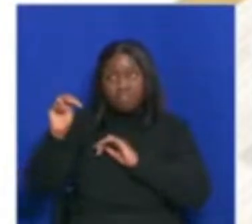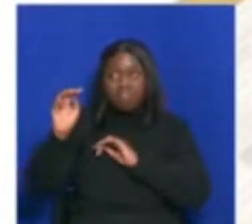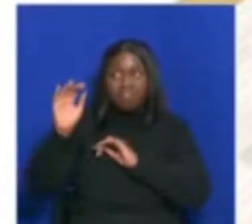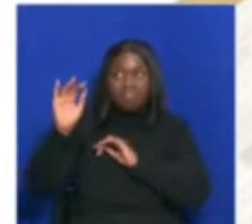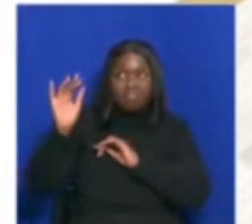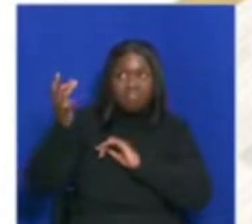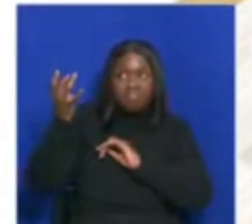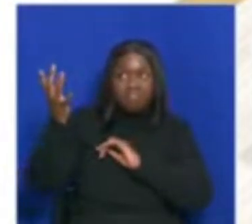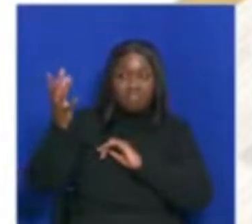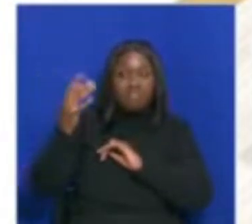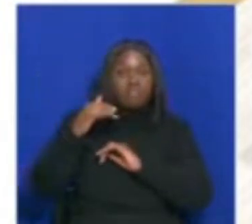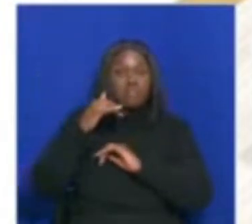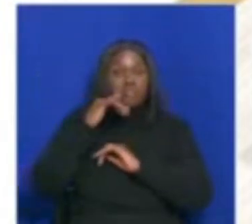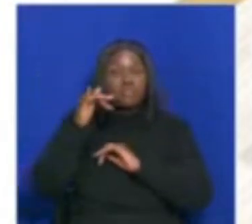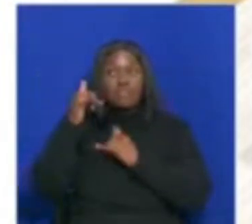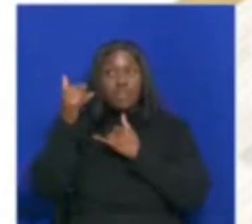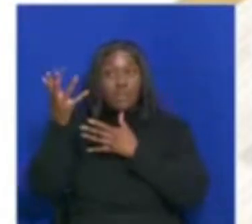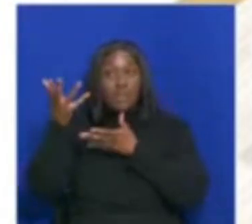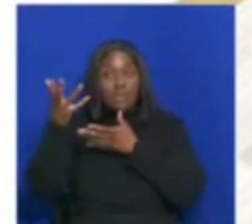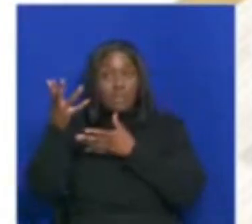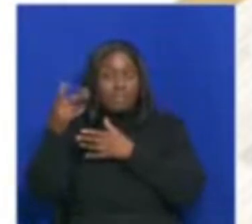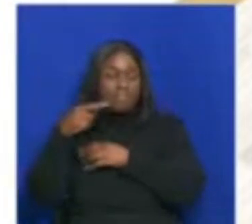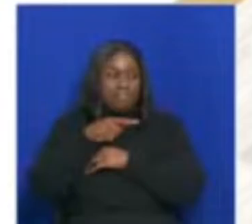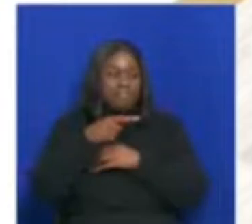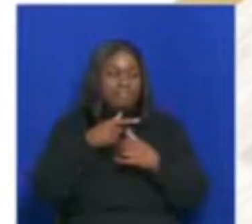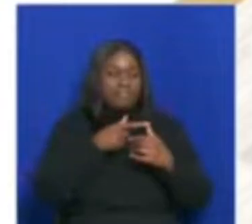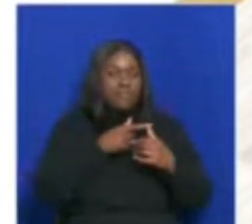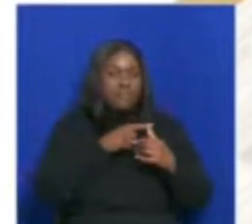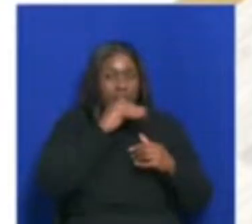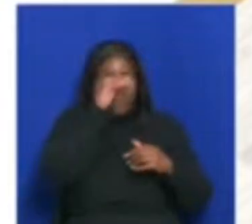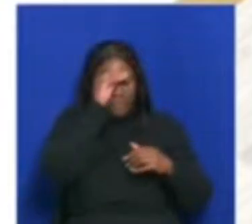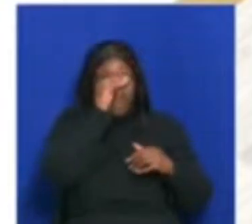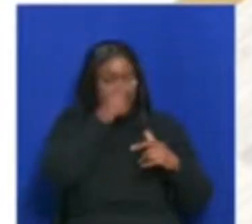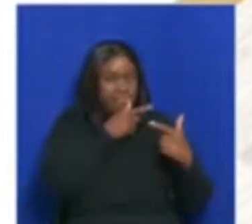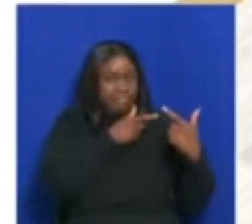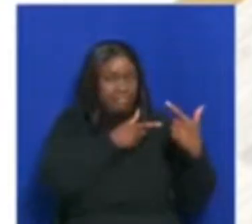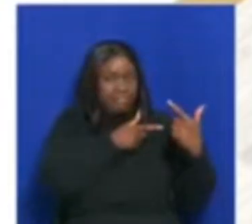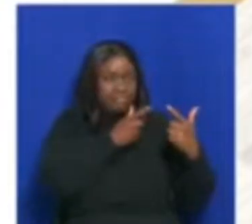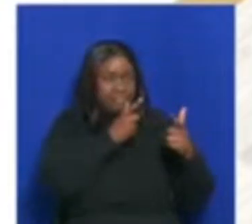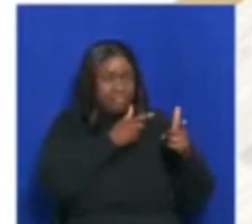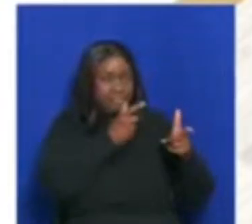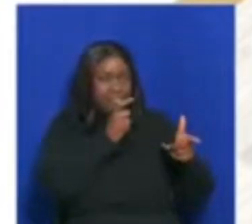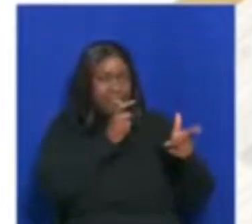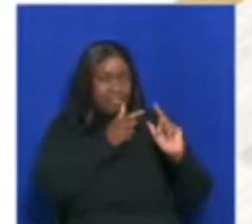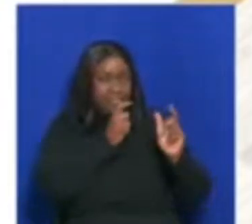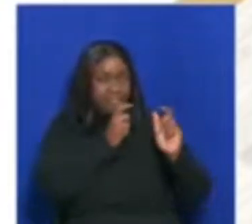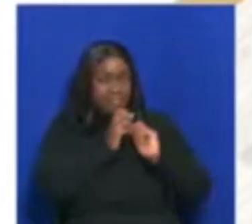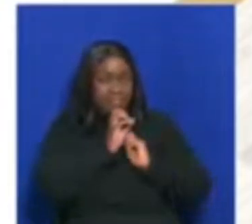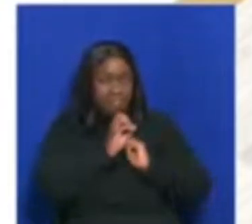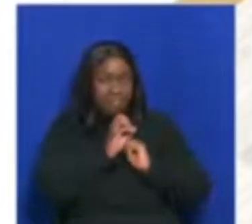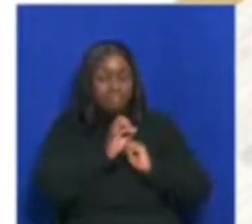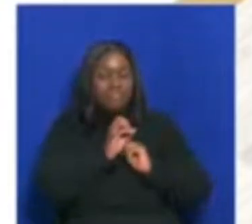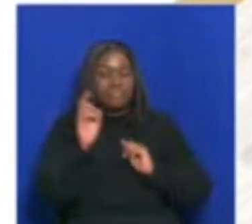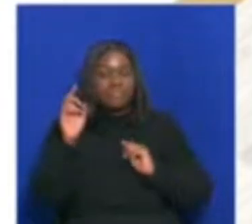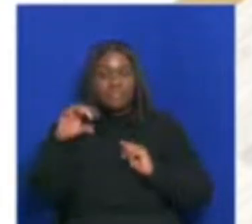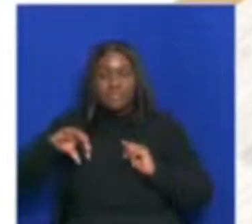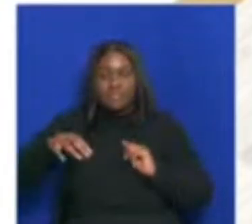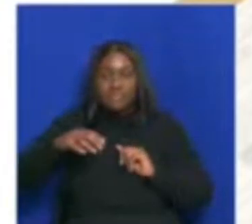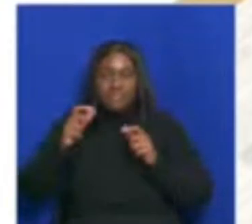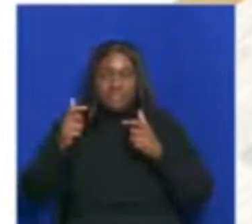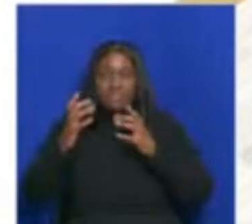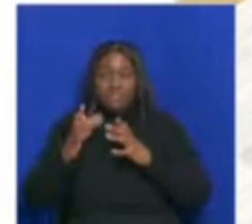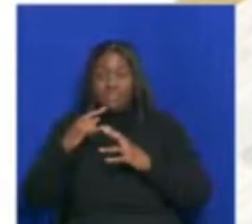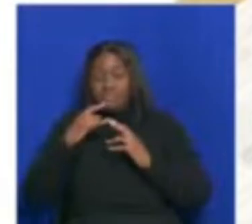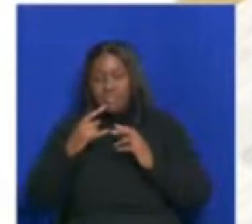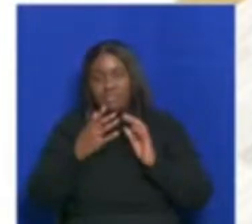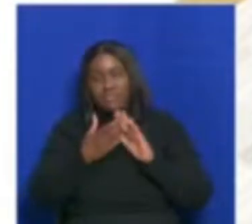fire on his vehicle. He was advised by the Provincial Commissioner to drive to Pavilion Shopping Centre.